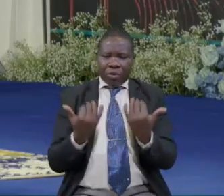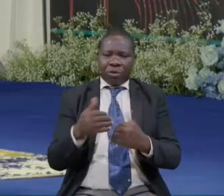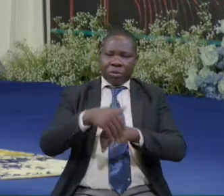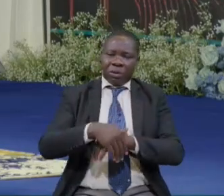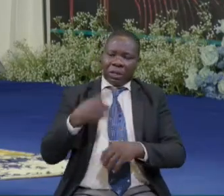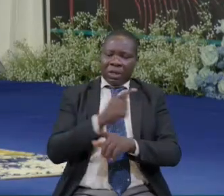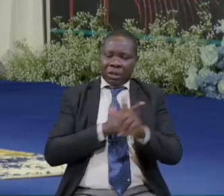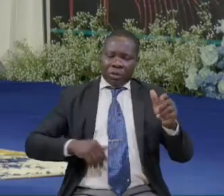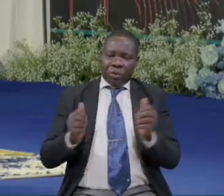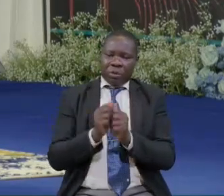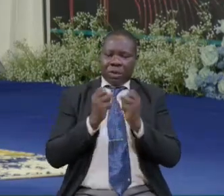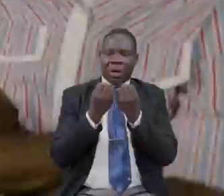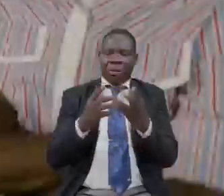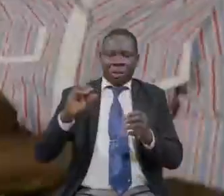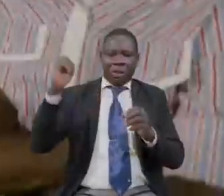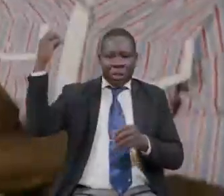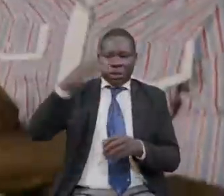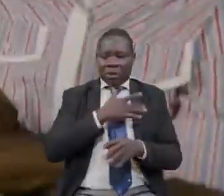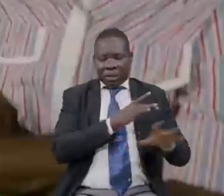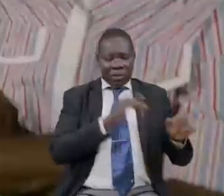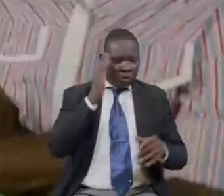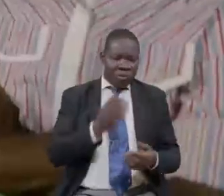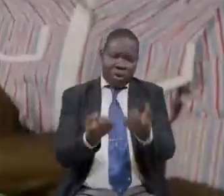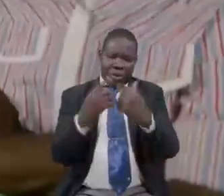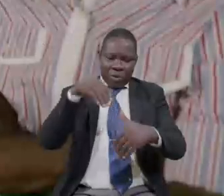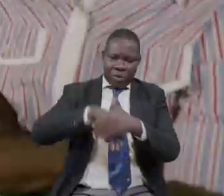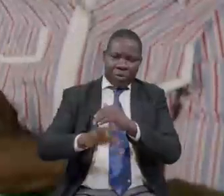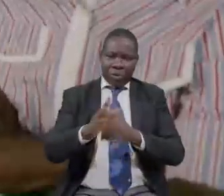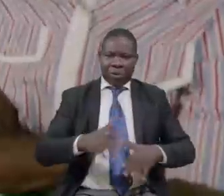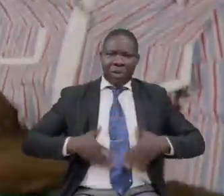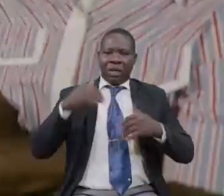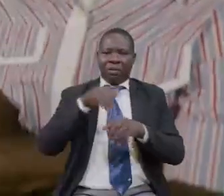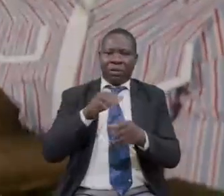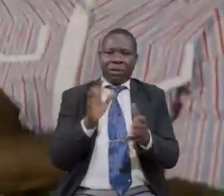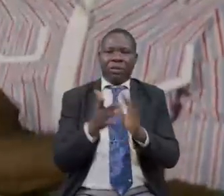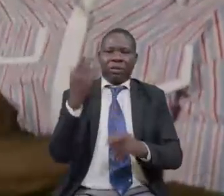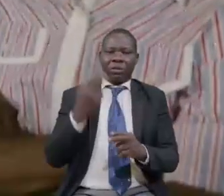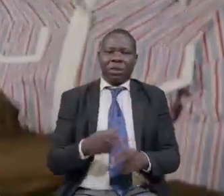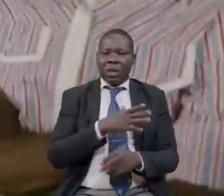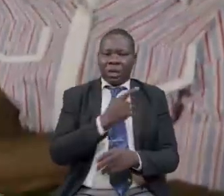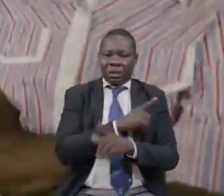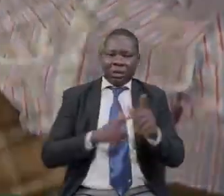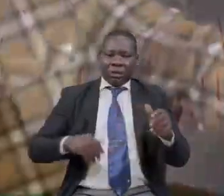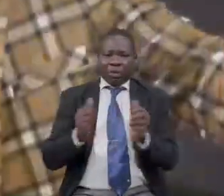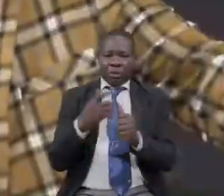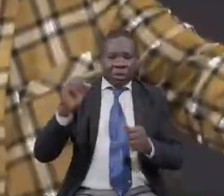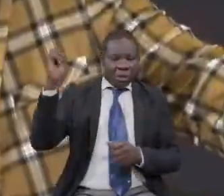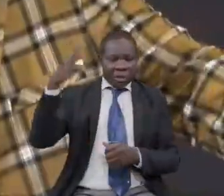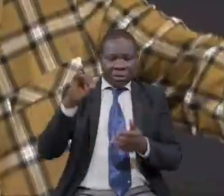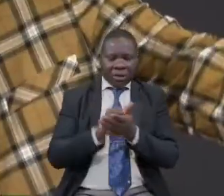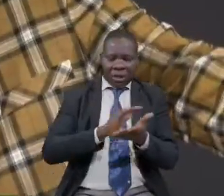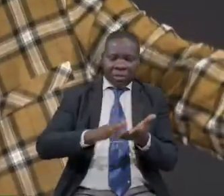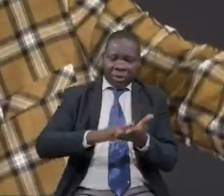will come to your life in Jesus' name. And the Lord, with the grace that pardons, the grace